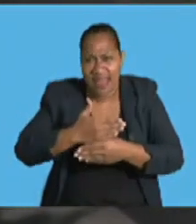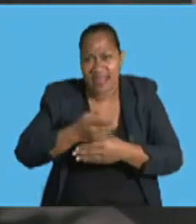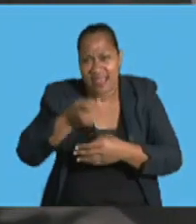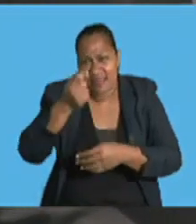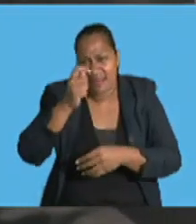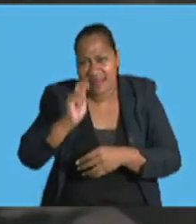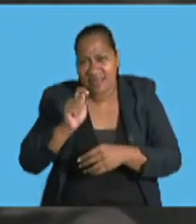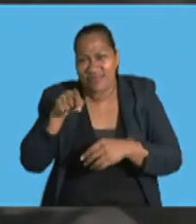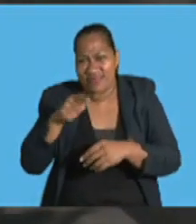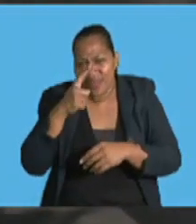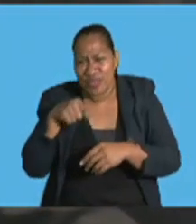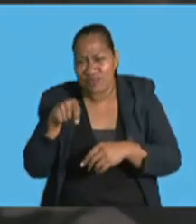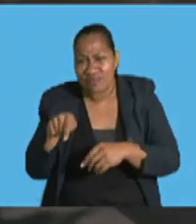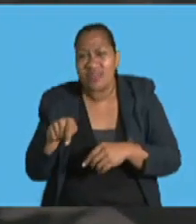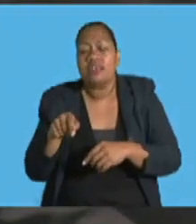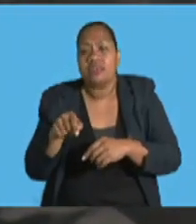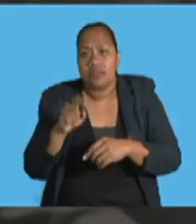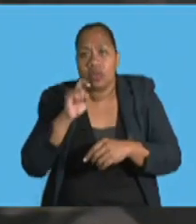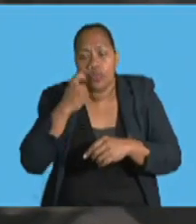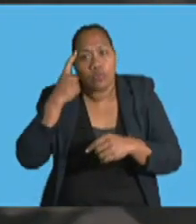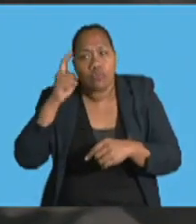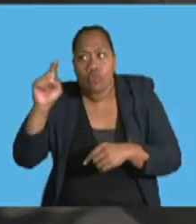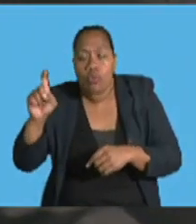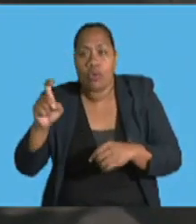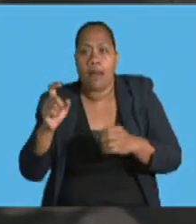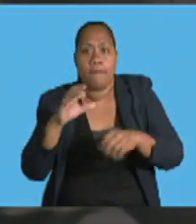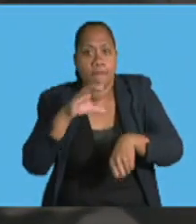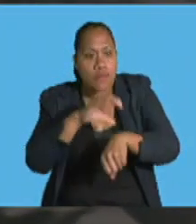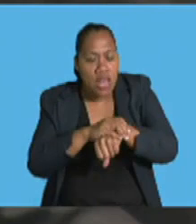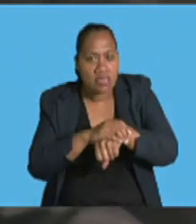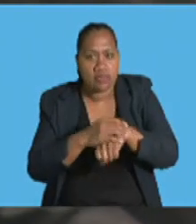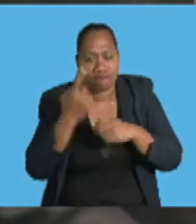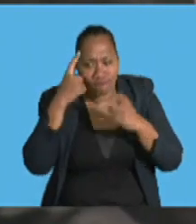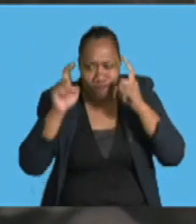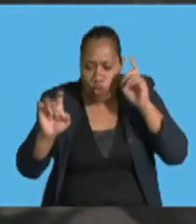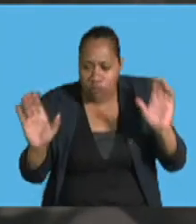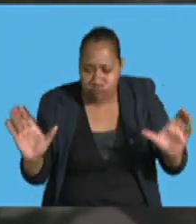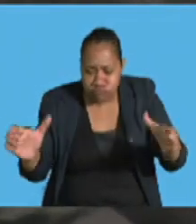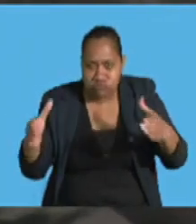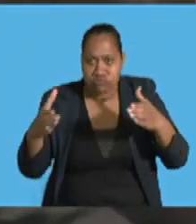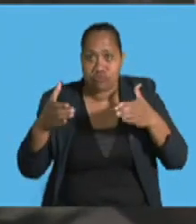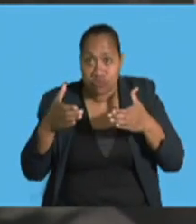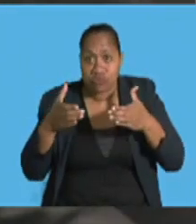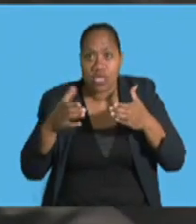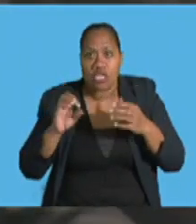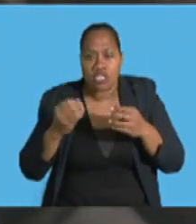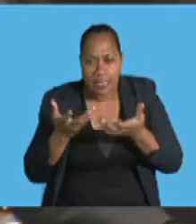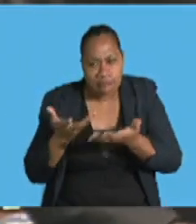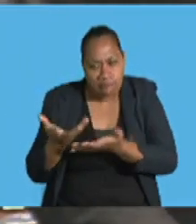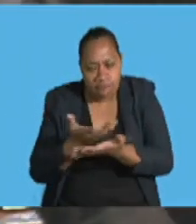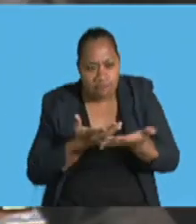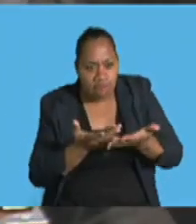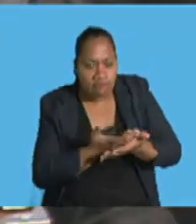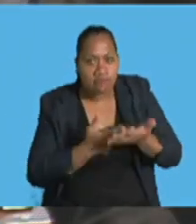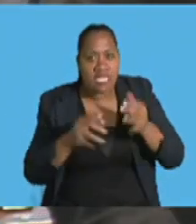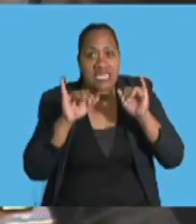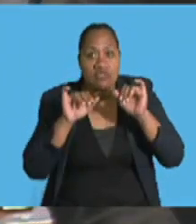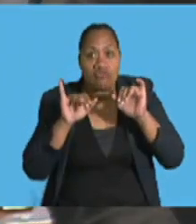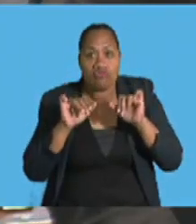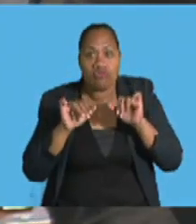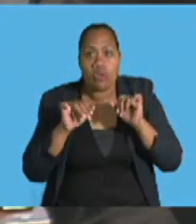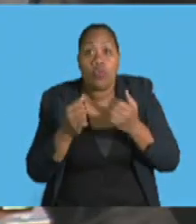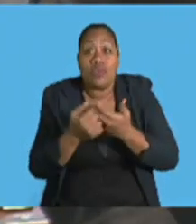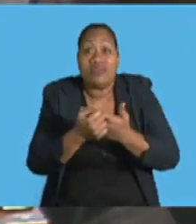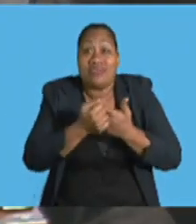meeting with the police and the Suva City Council to iron out issues of concern with regards to the safety of